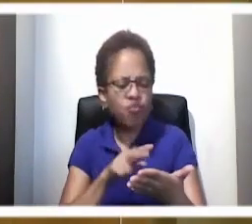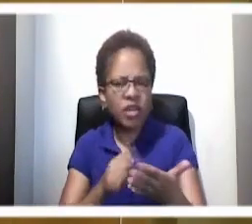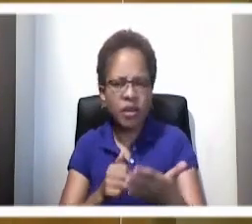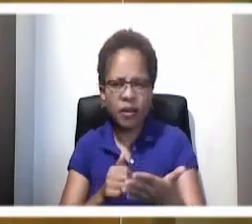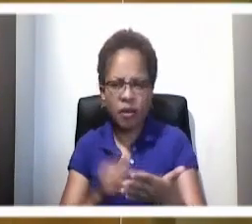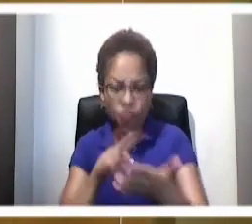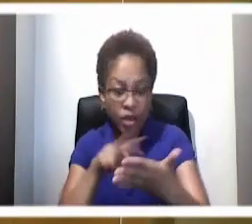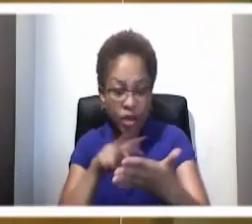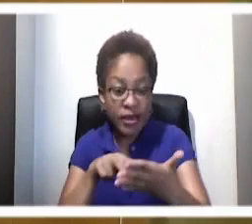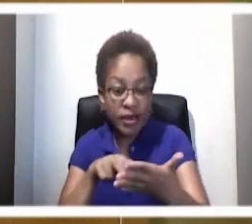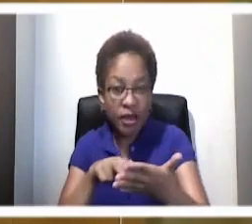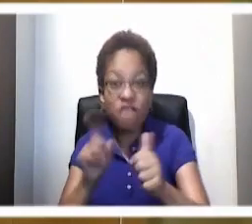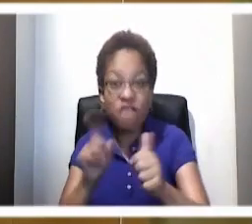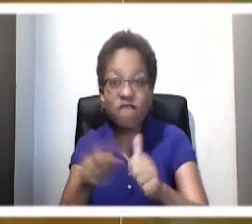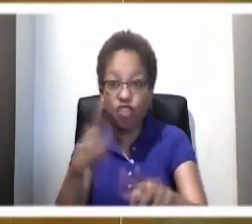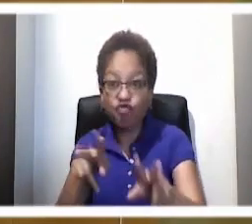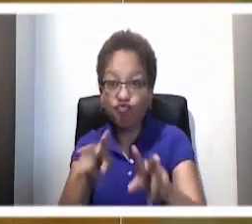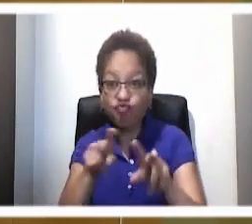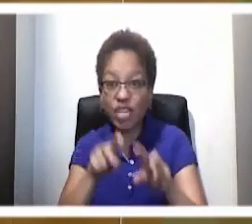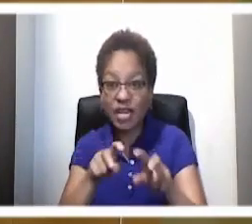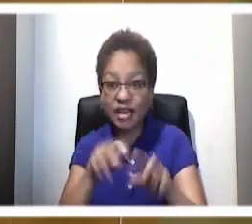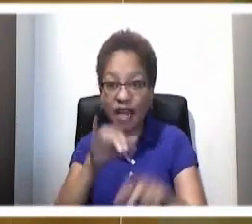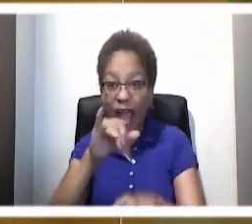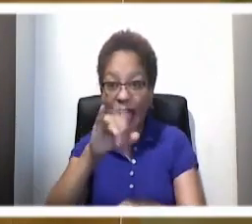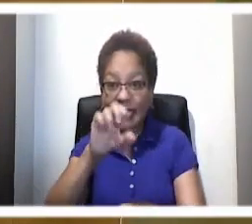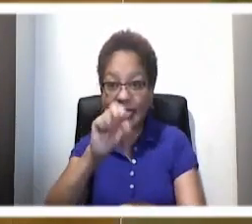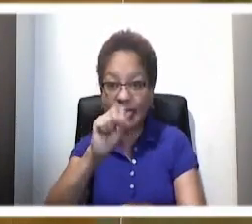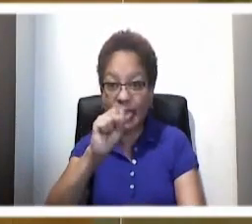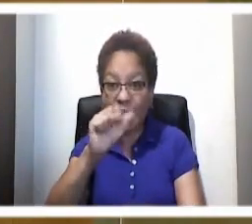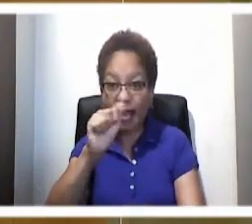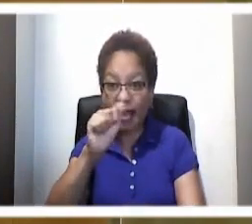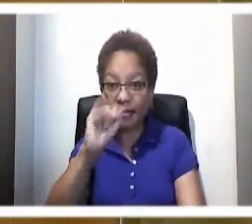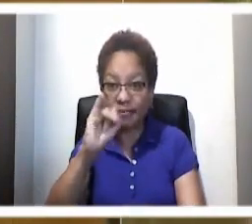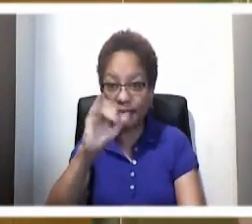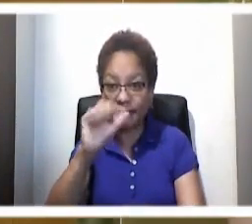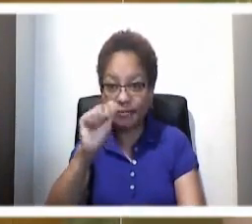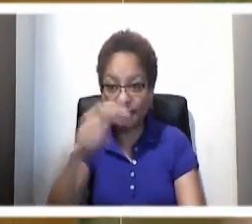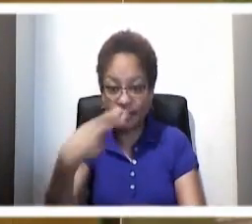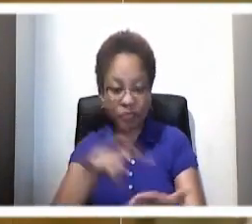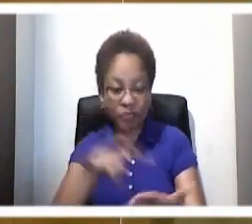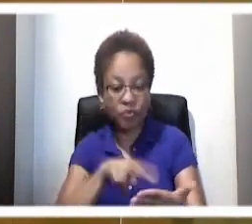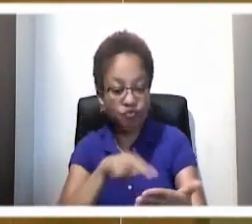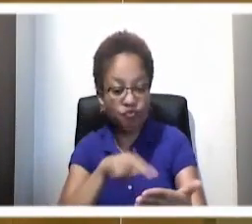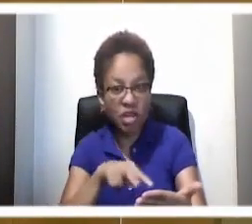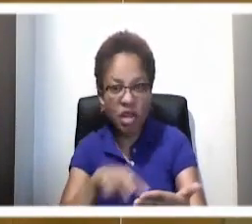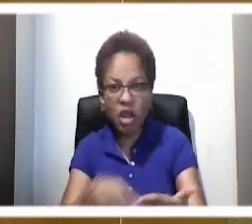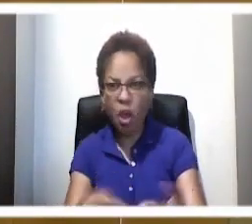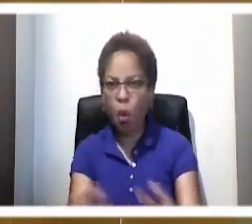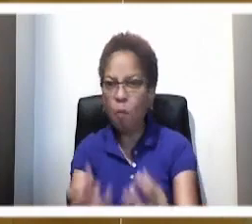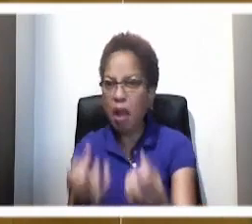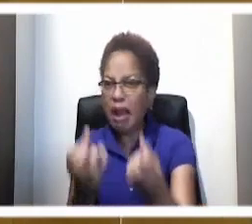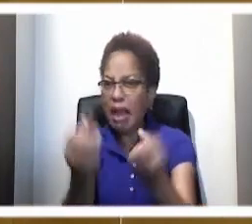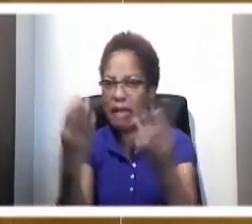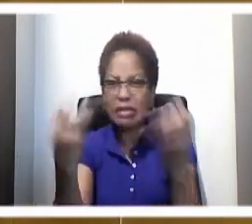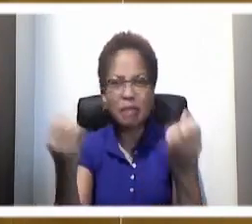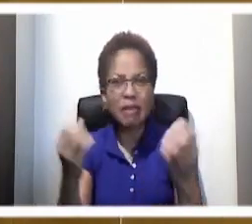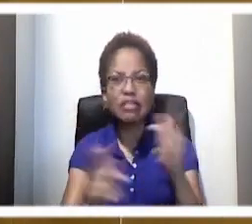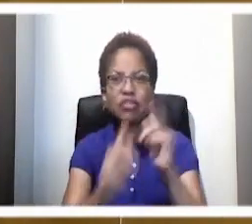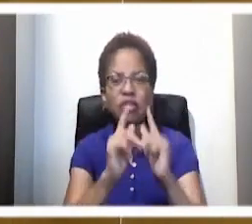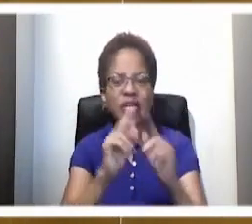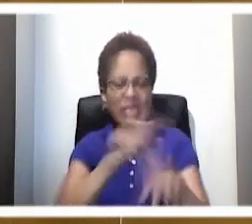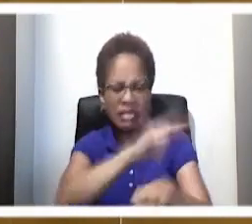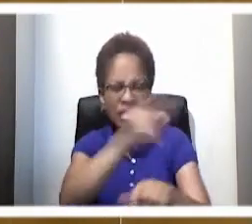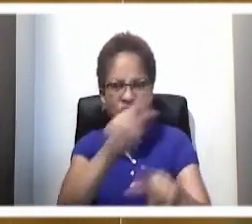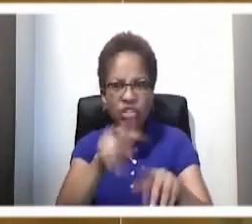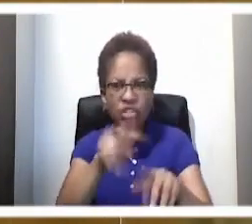reading from the book of the prophet Isaiah. They were a prosperous nation, as the